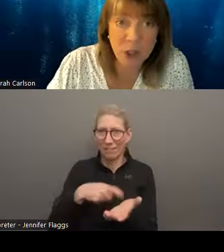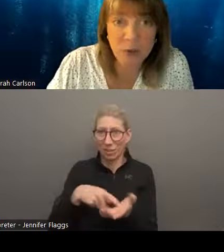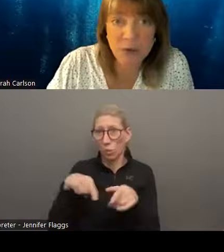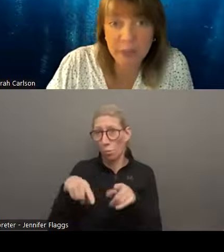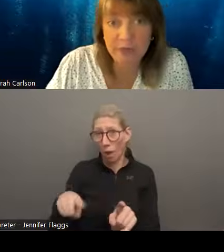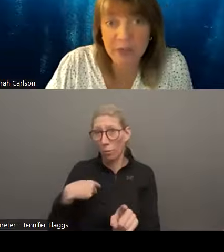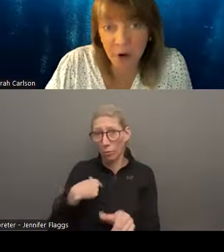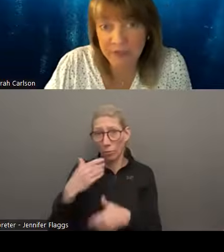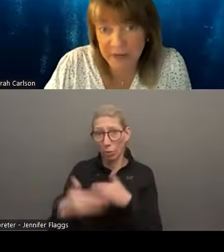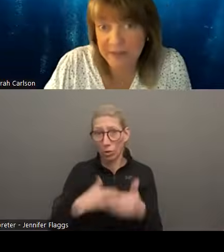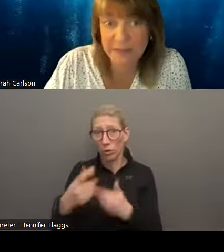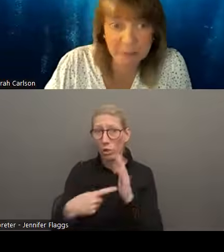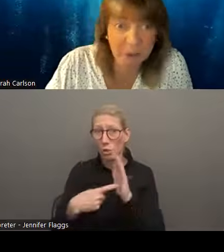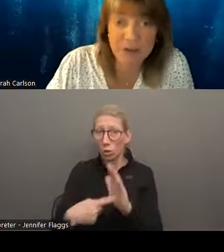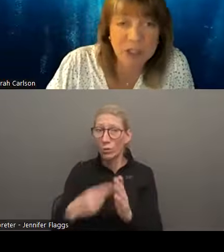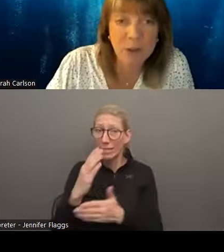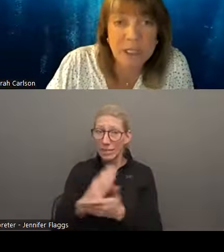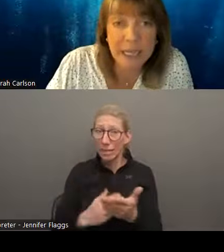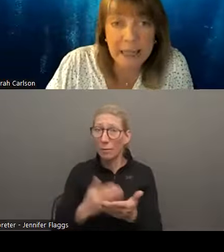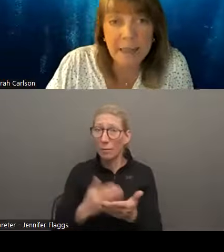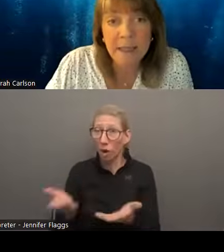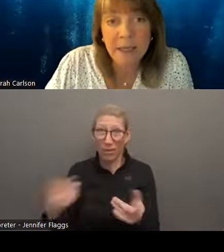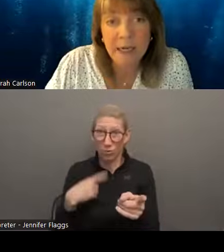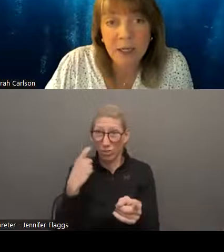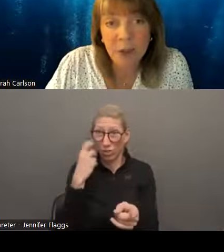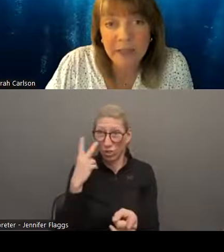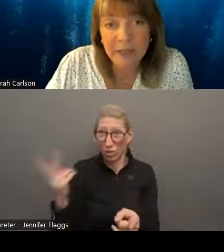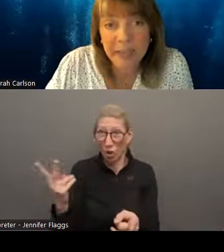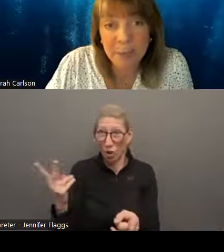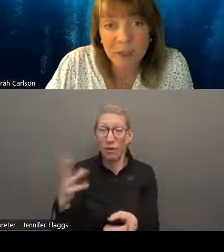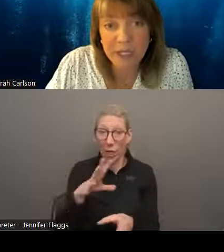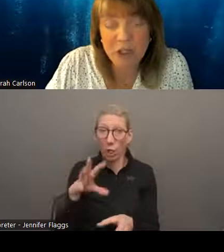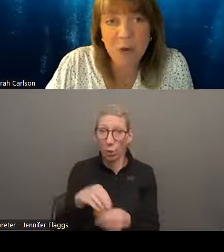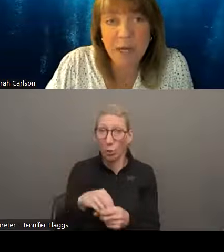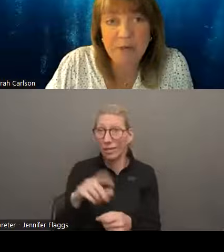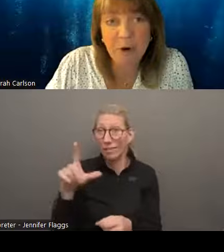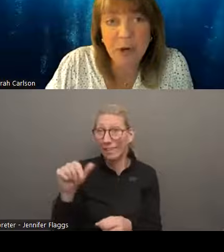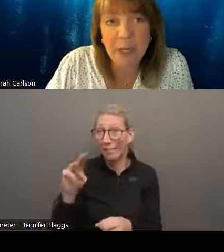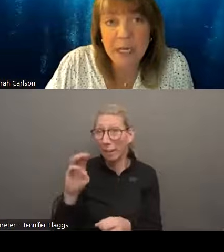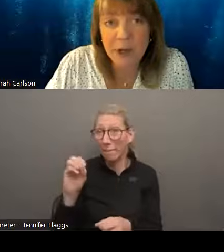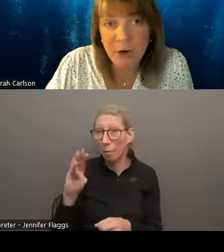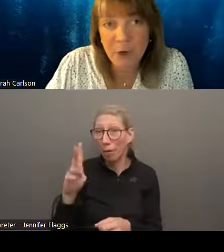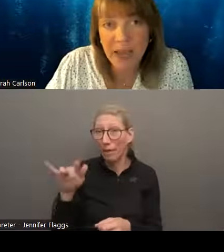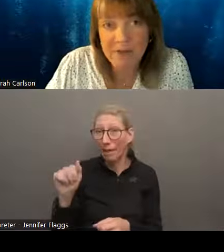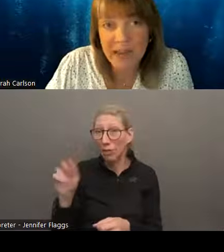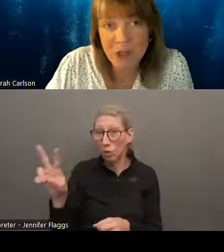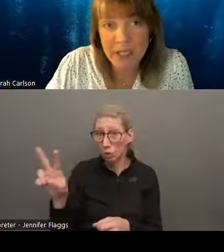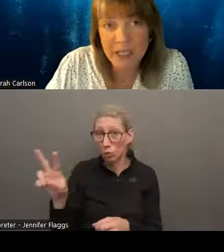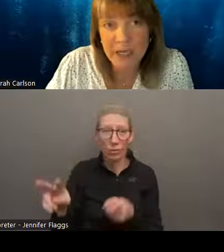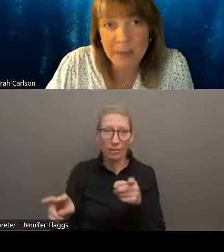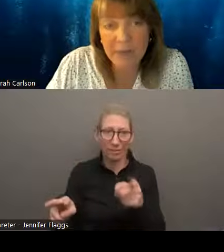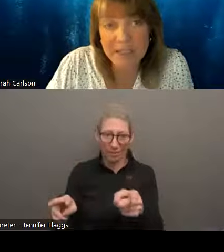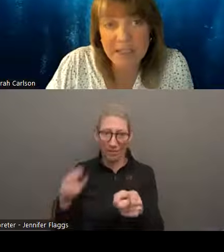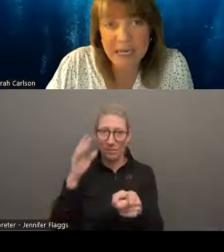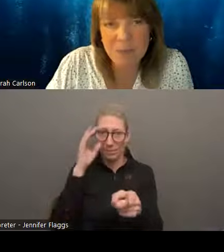which shows some of the artifacts we've just looked at, including the Lambolia II amphora. Here you have